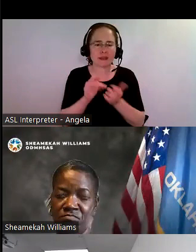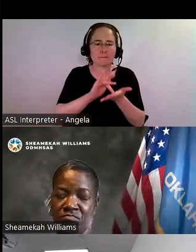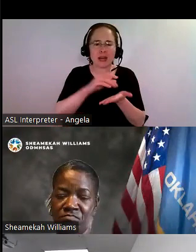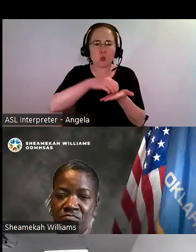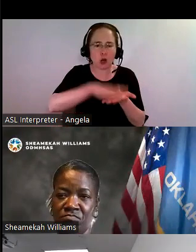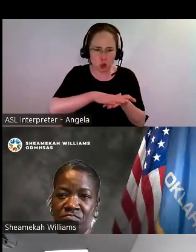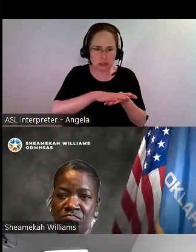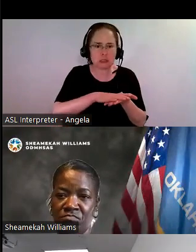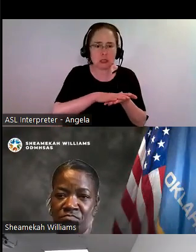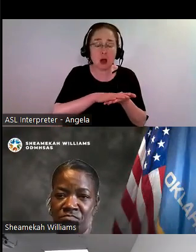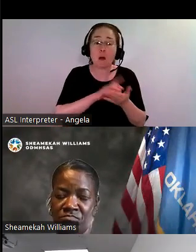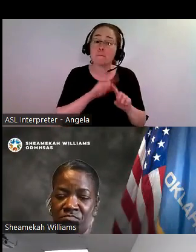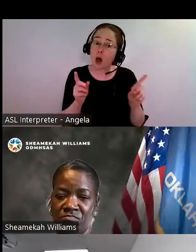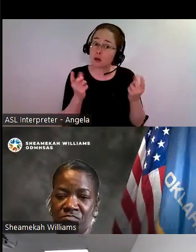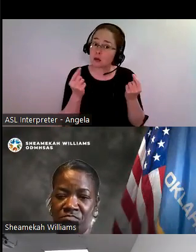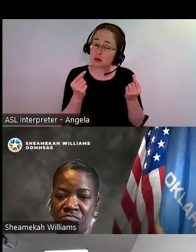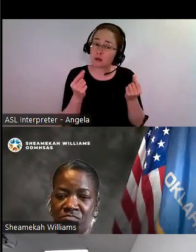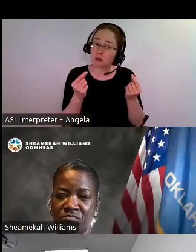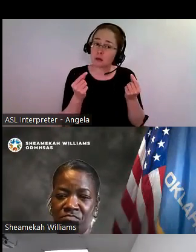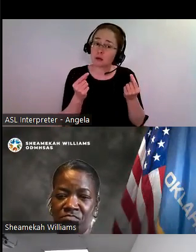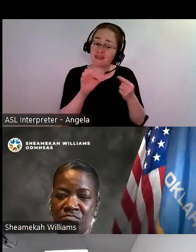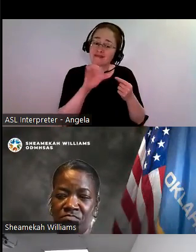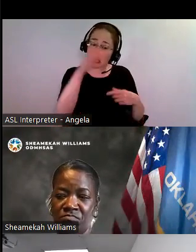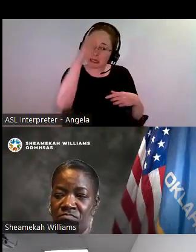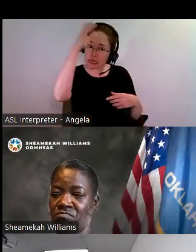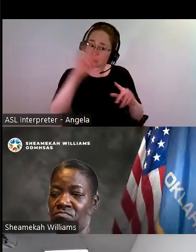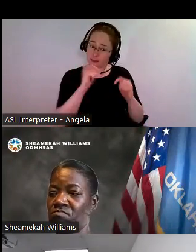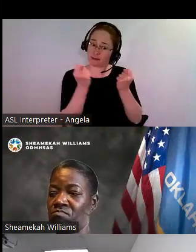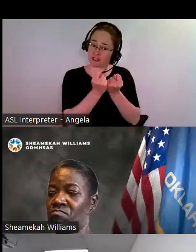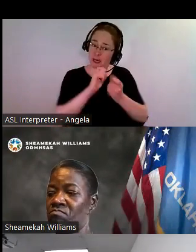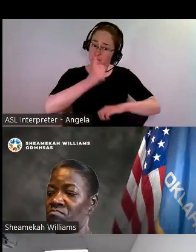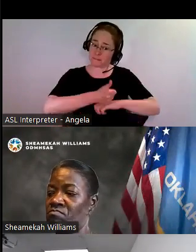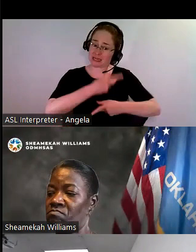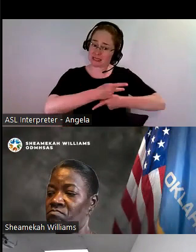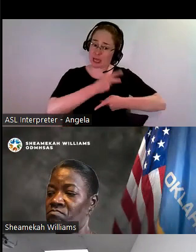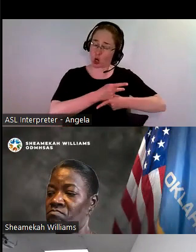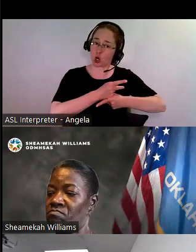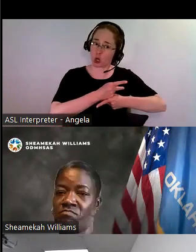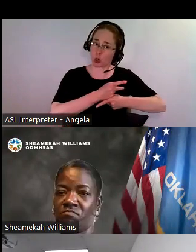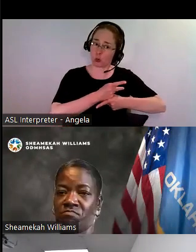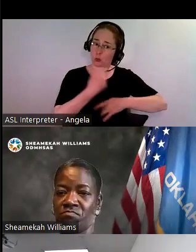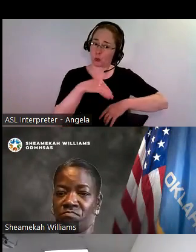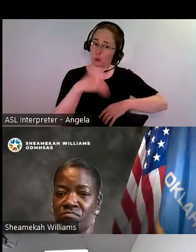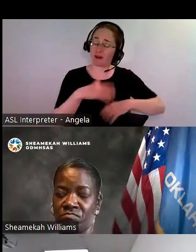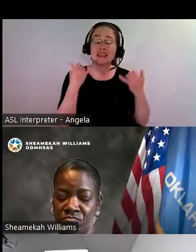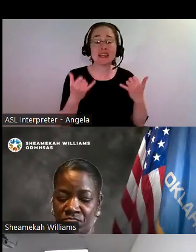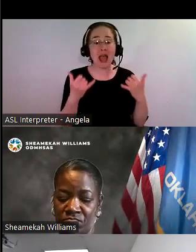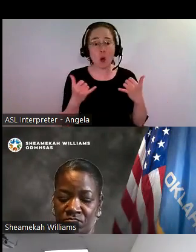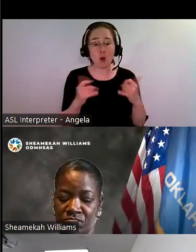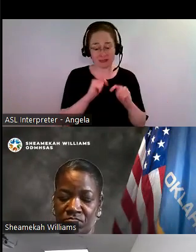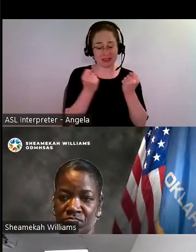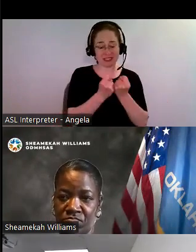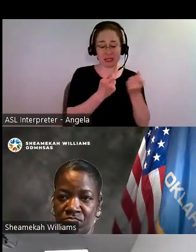records. But what we did was we took this concept of team-based care and even took it to that level. So now these team